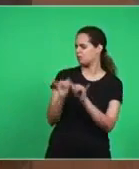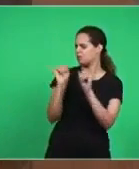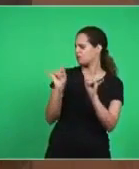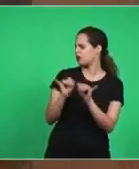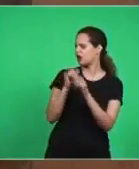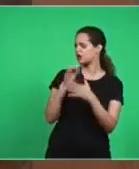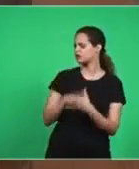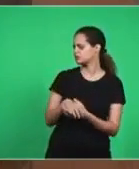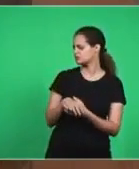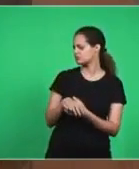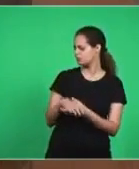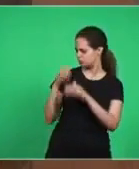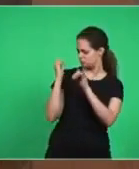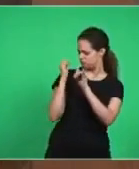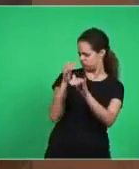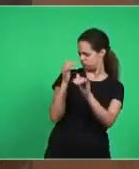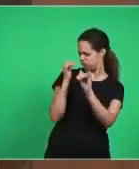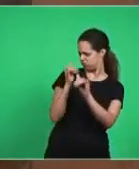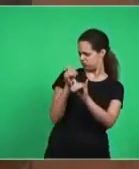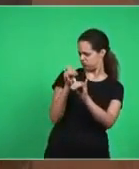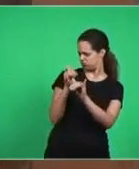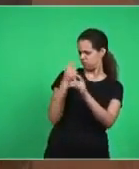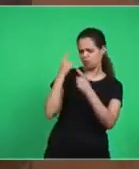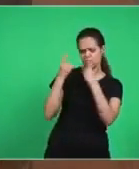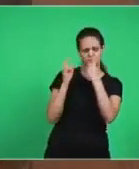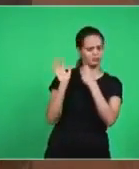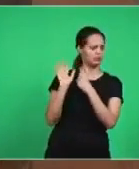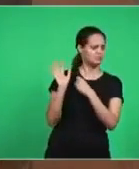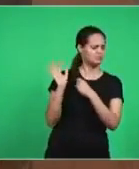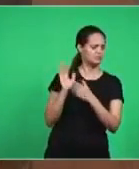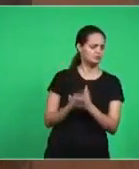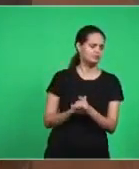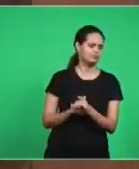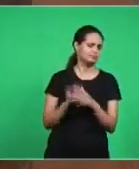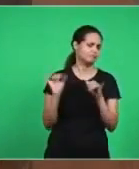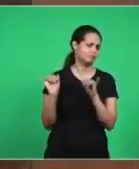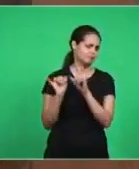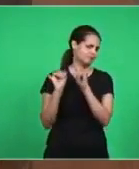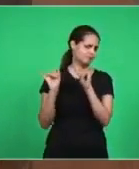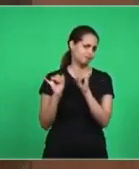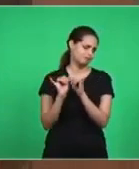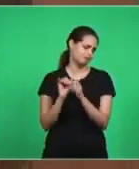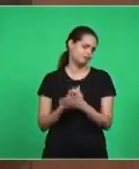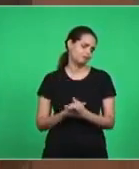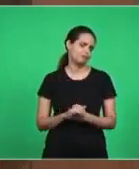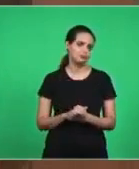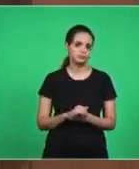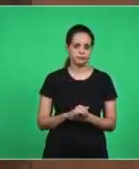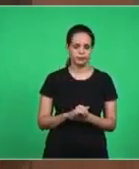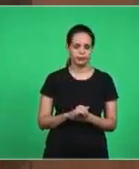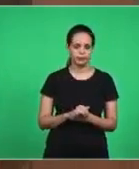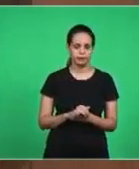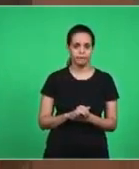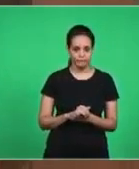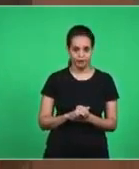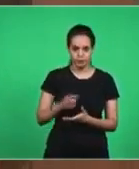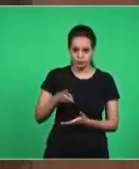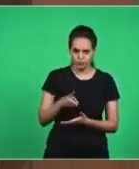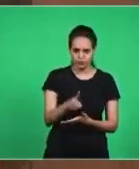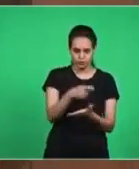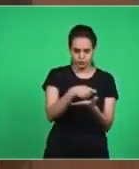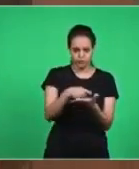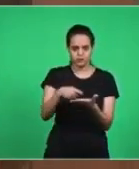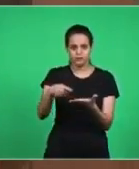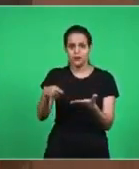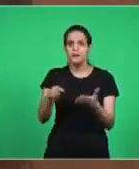They say it's foolish that the trumpet is going to sound, that they are not worried. They don't pay attention to it. So then she keeps